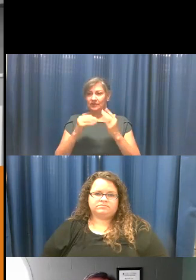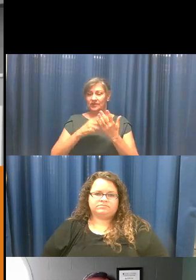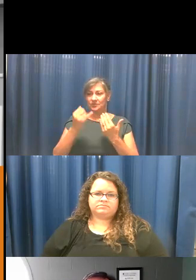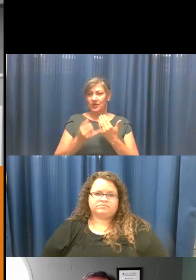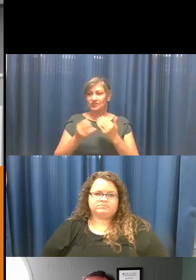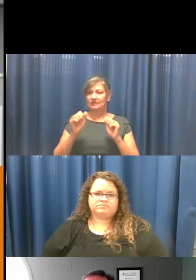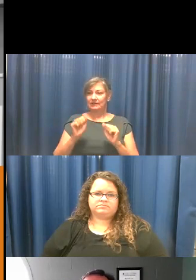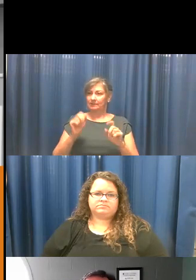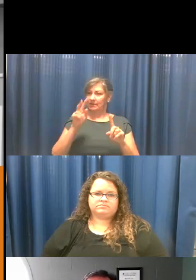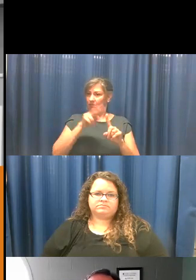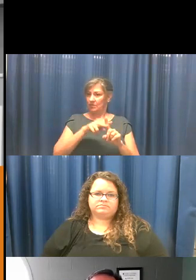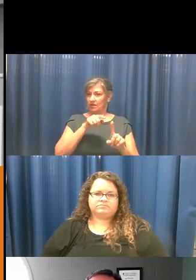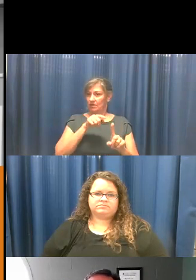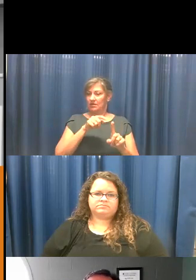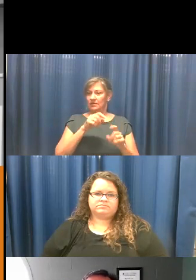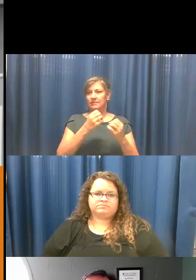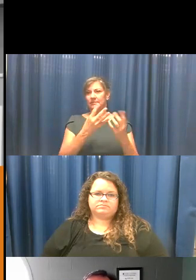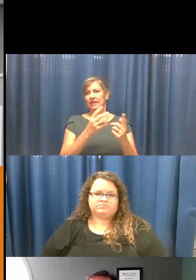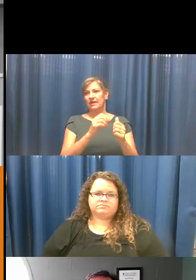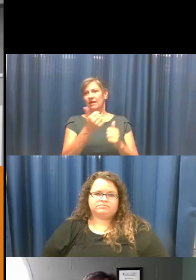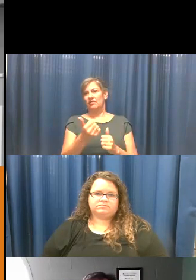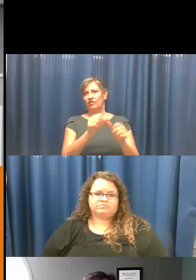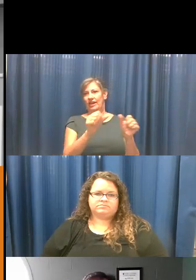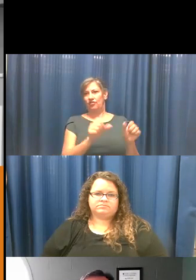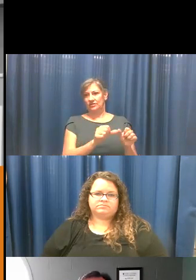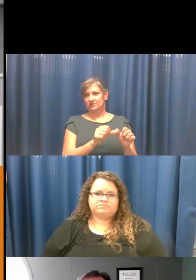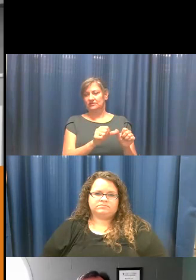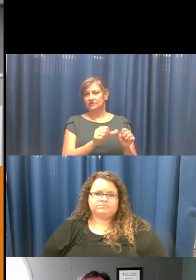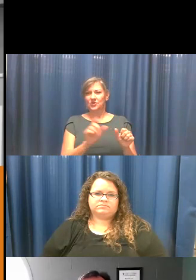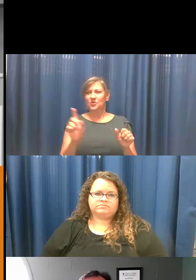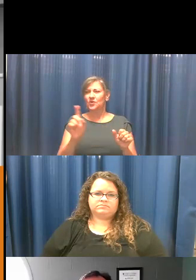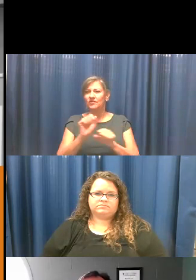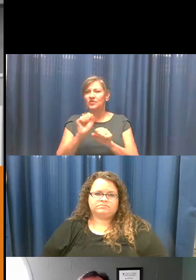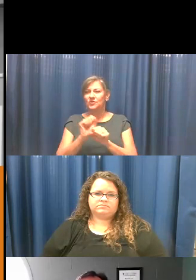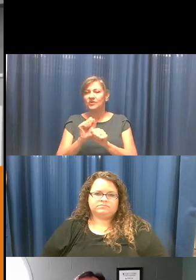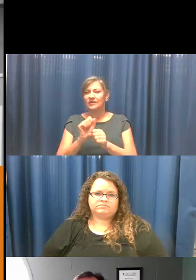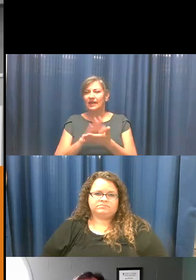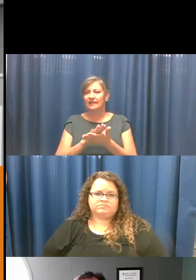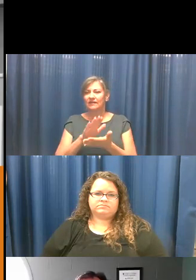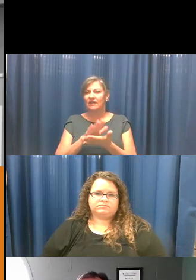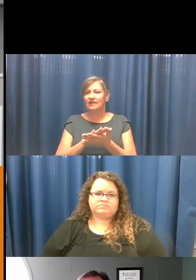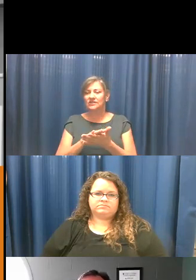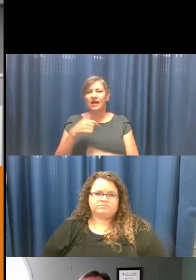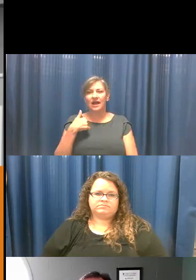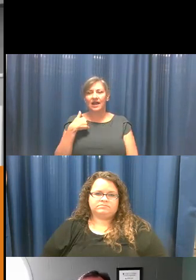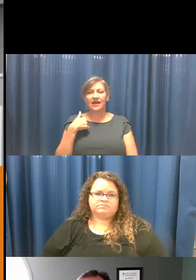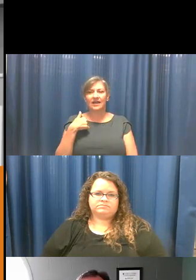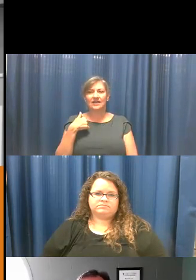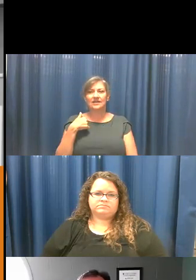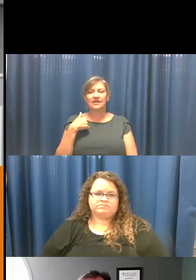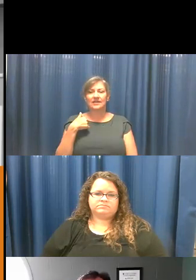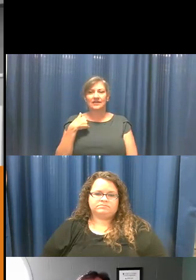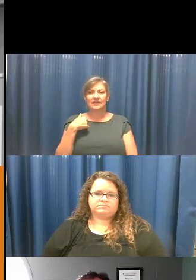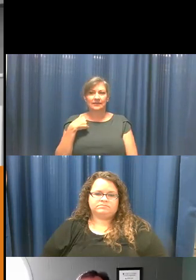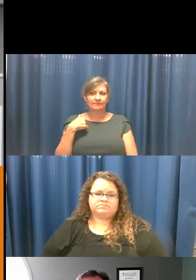be applied to lots of other areas. Wherever you work at the college, I'd encourage you to think about and